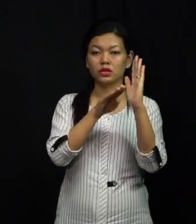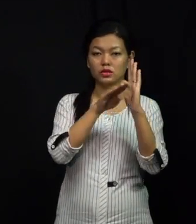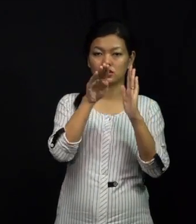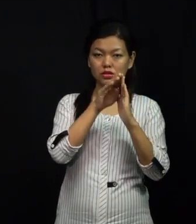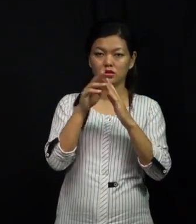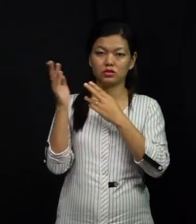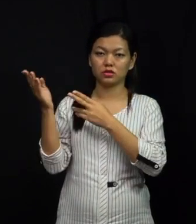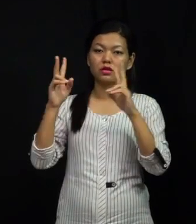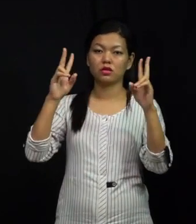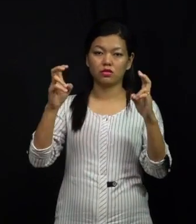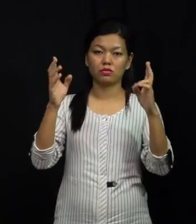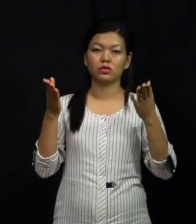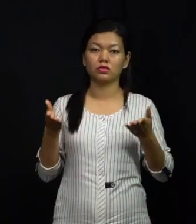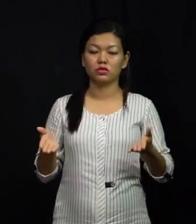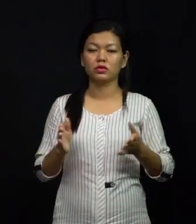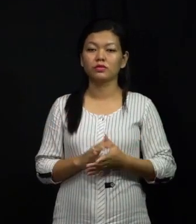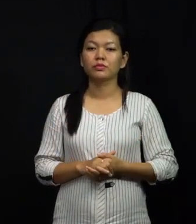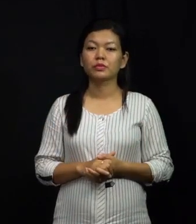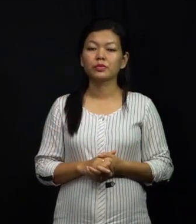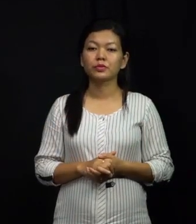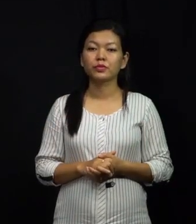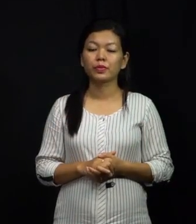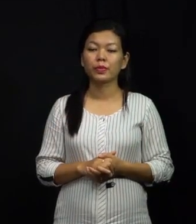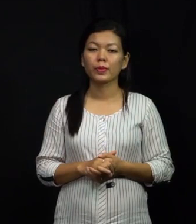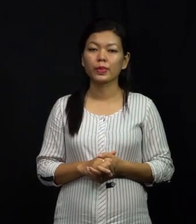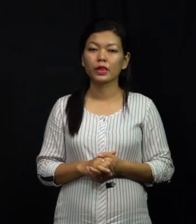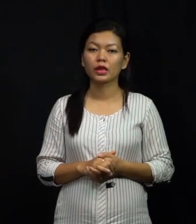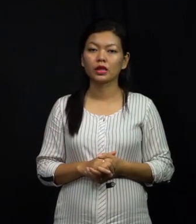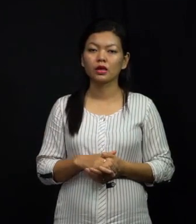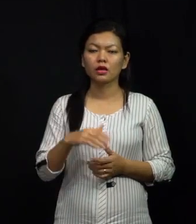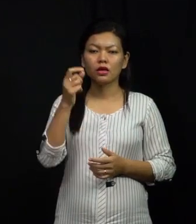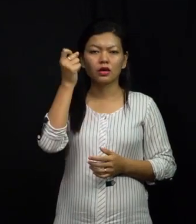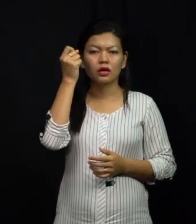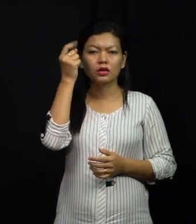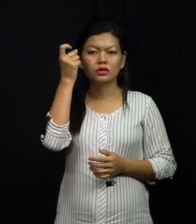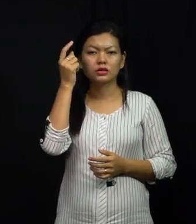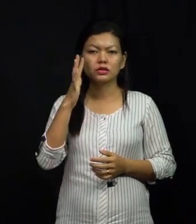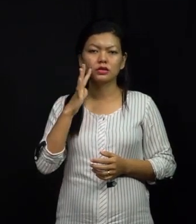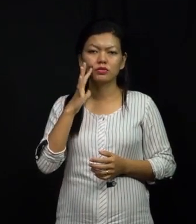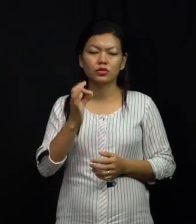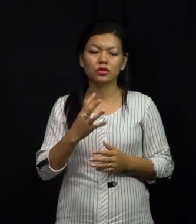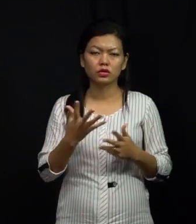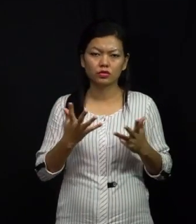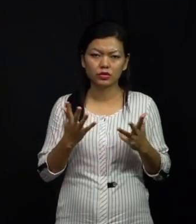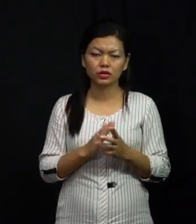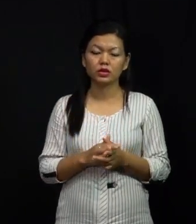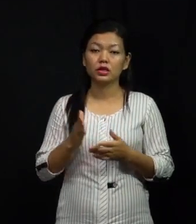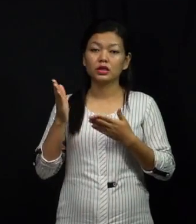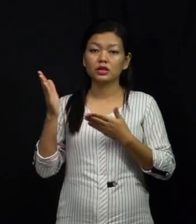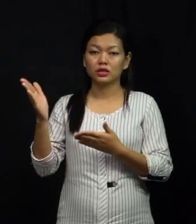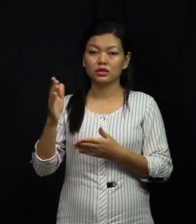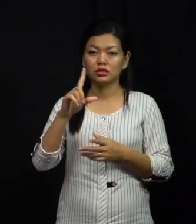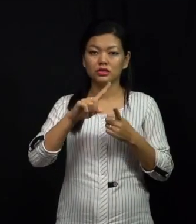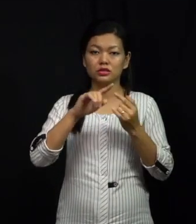is stages of human development. And one thing we must understand if we are trying to understand this lesson is that